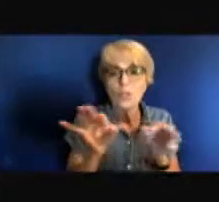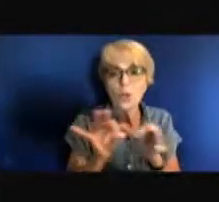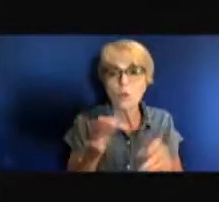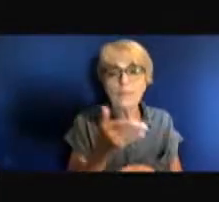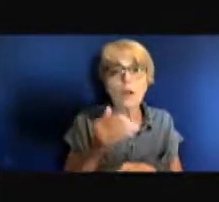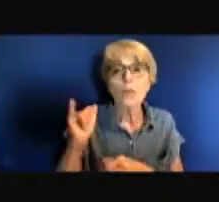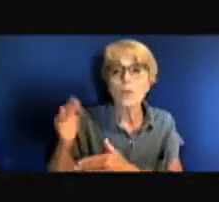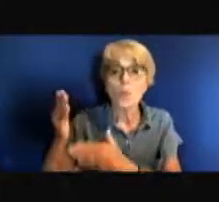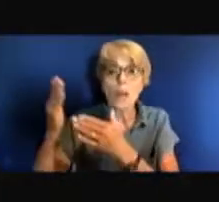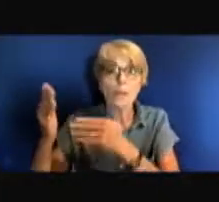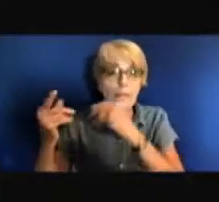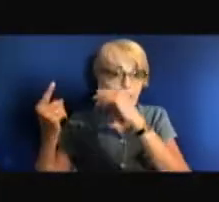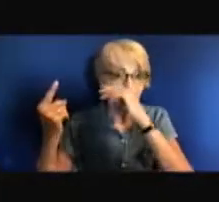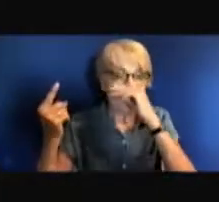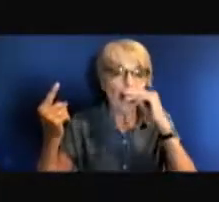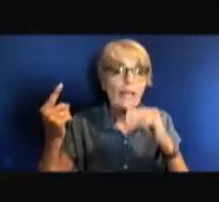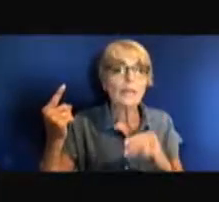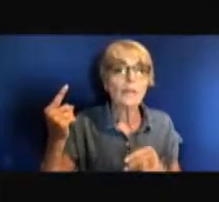recommendation 1